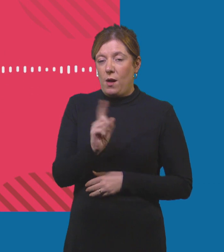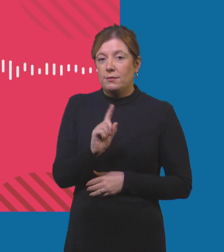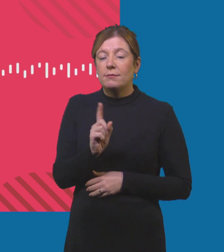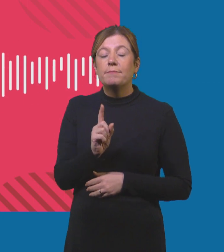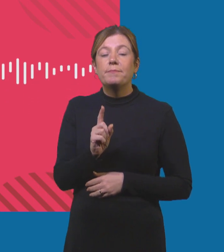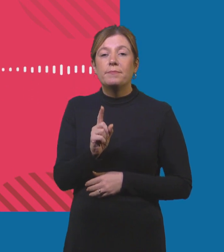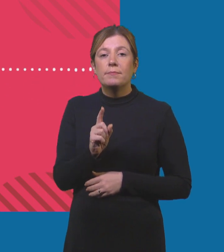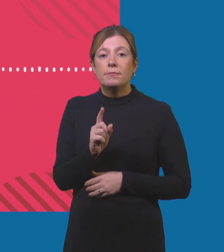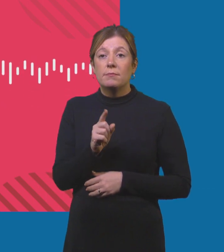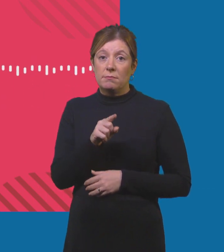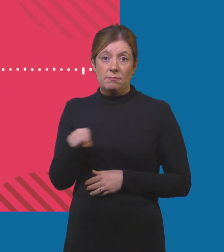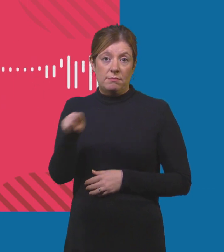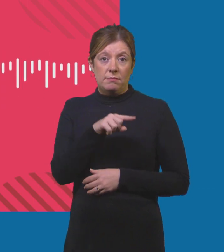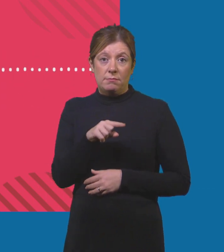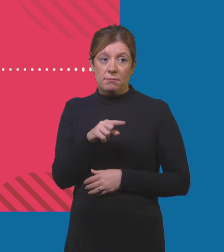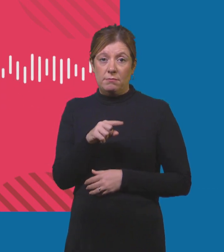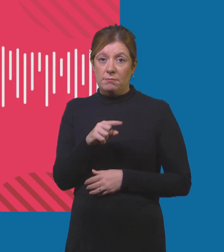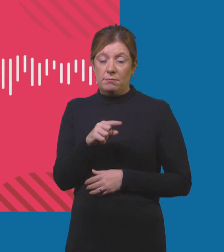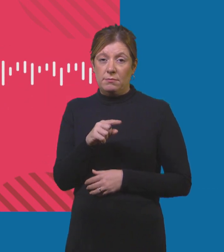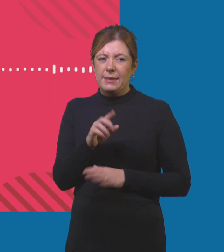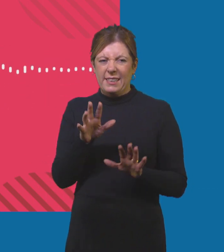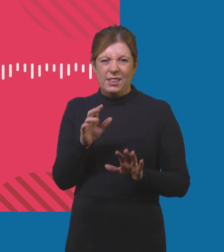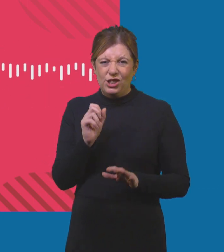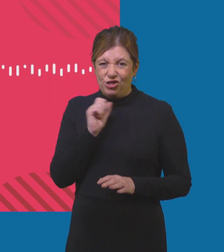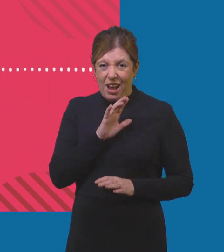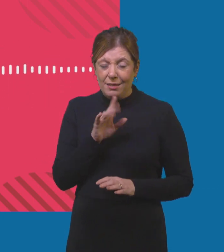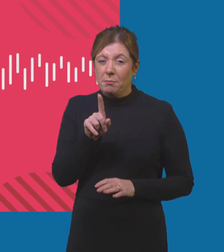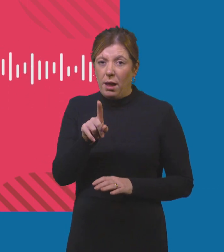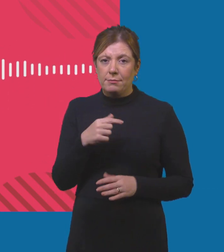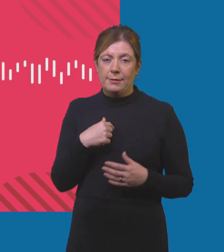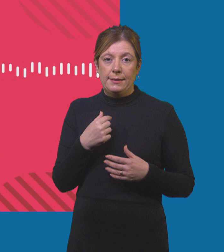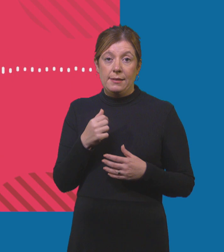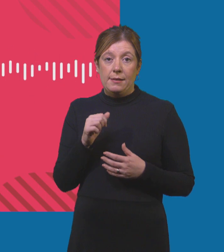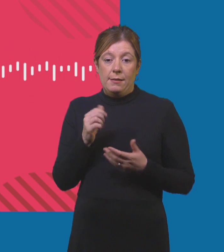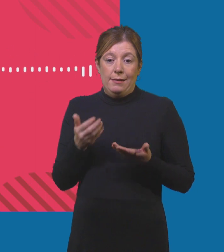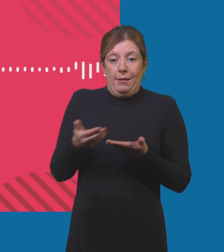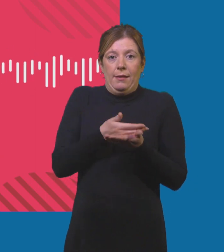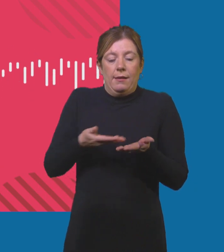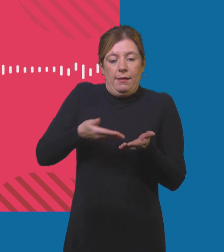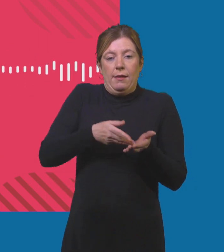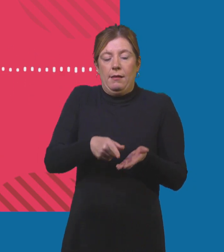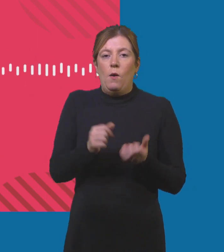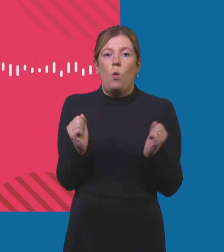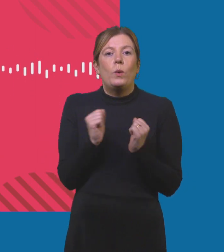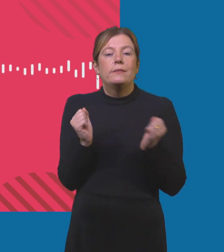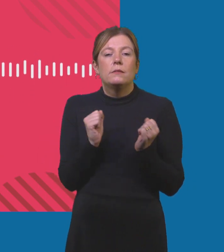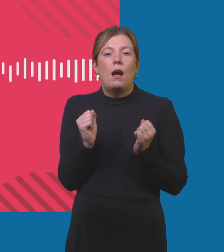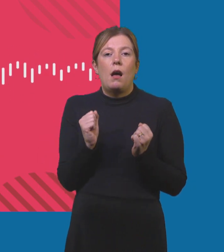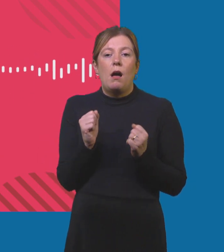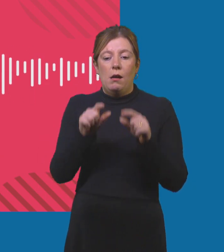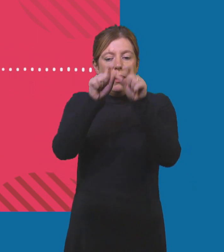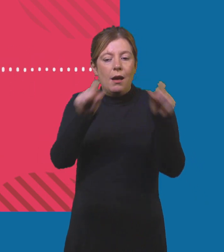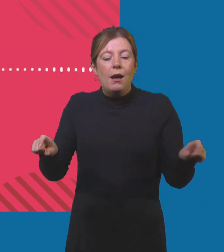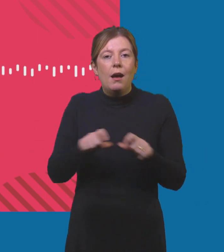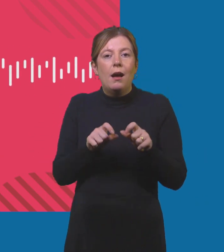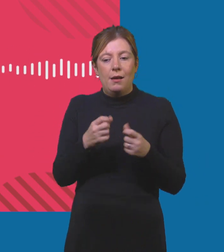with the car, it's not a bad idea to keep it feels a bit extreme, but it's not a bad idea to keep like a winter safety kit with you that has things like a warning triangle in